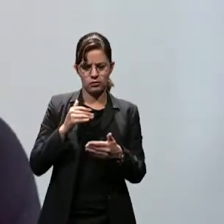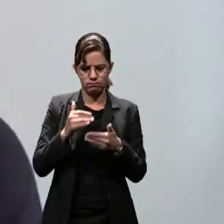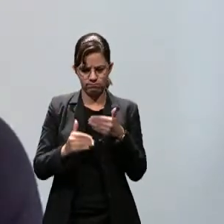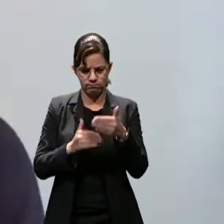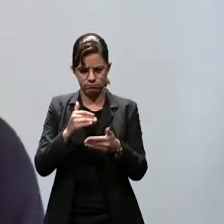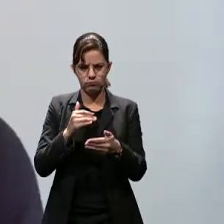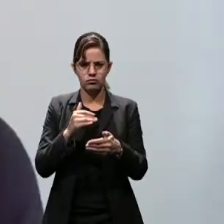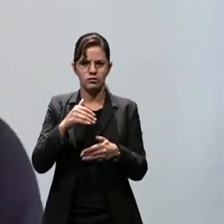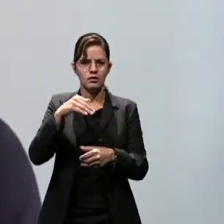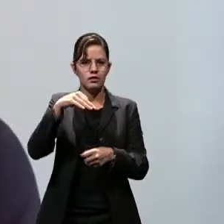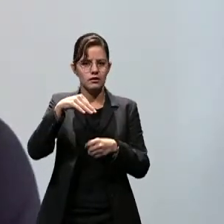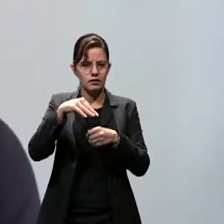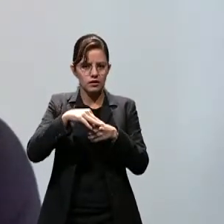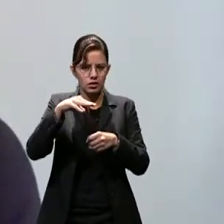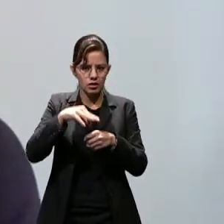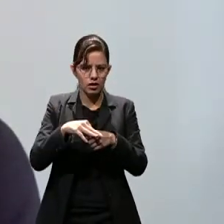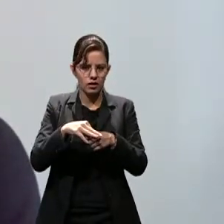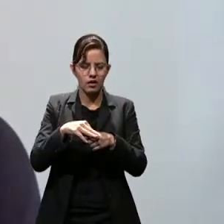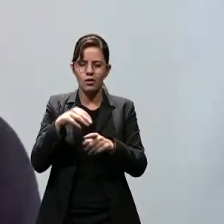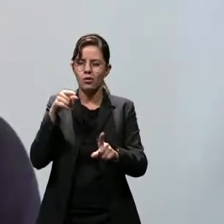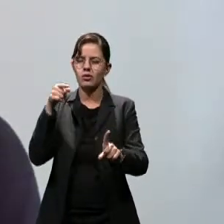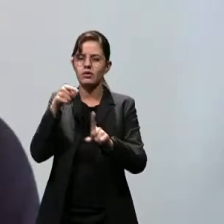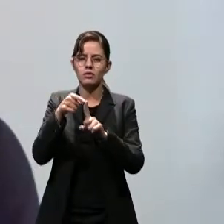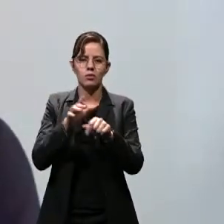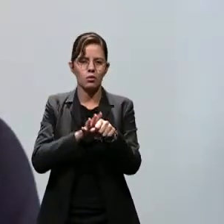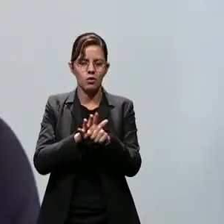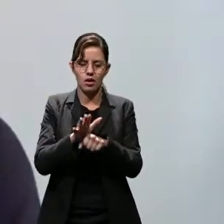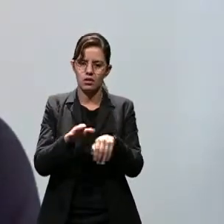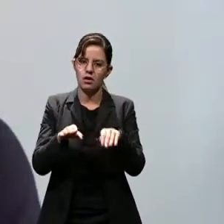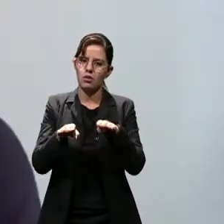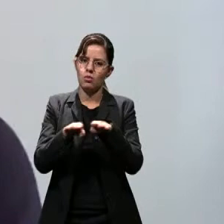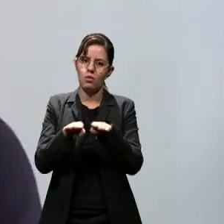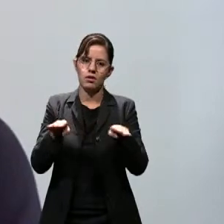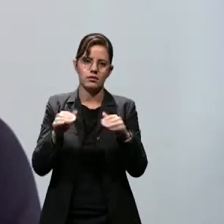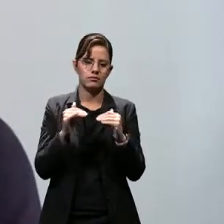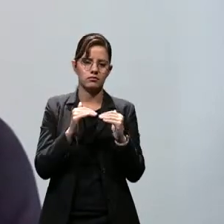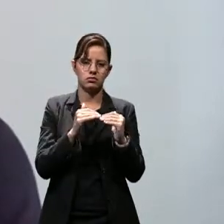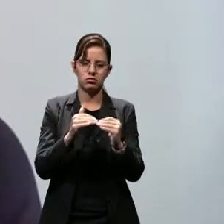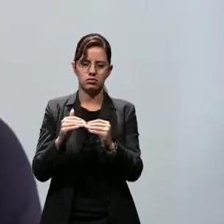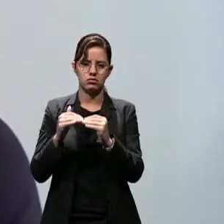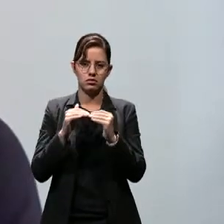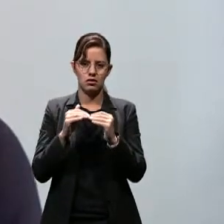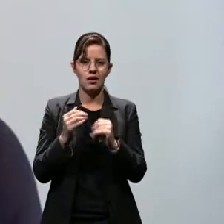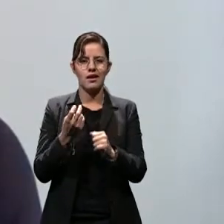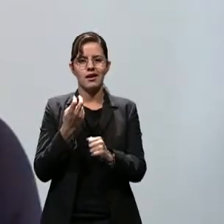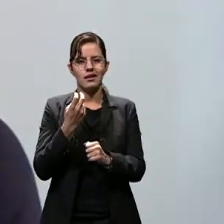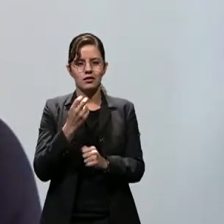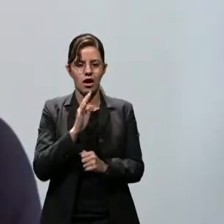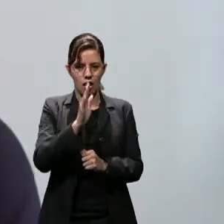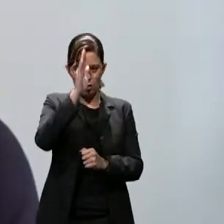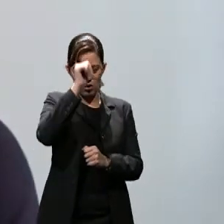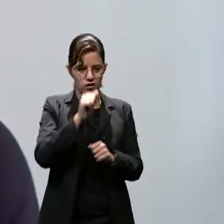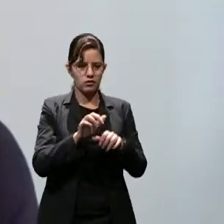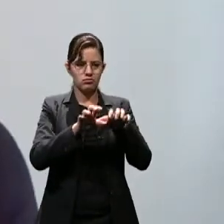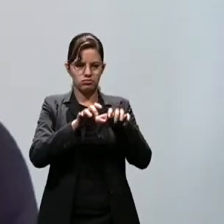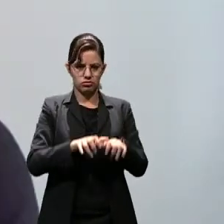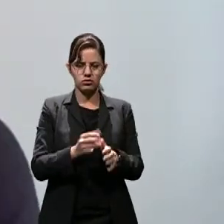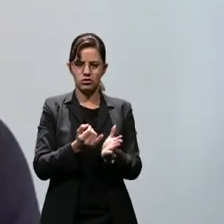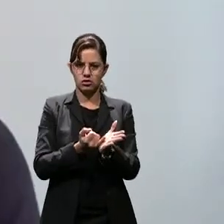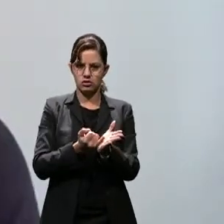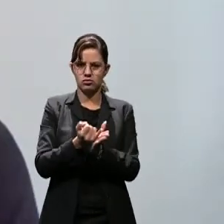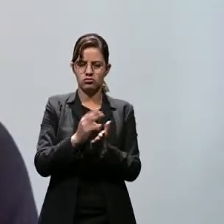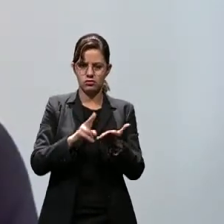electoral processes that directly work towards equality that is seen in the international instruments of human rights